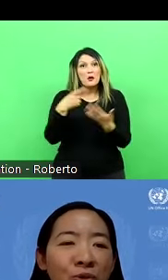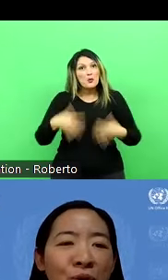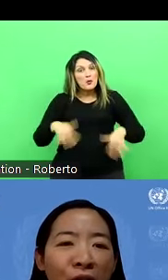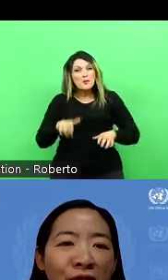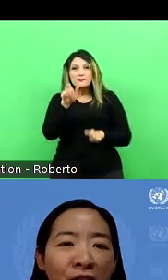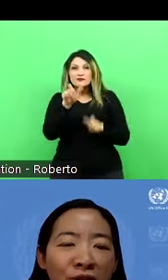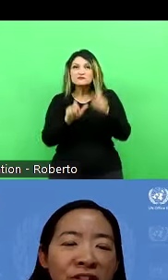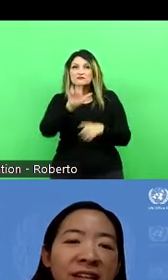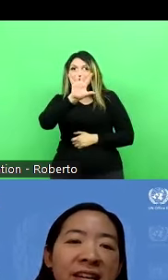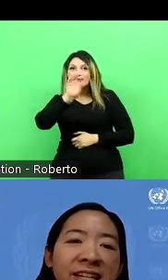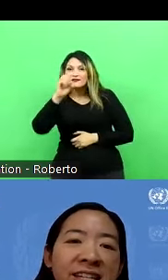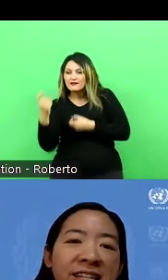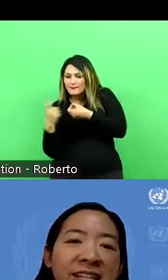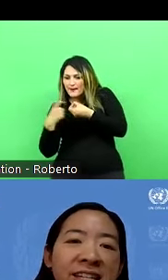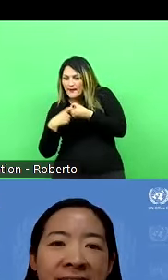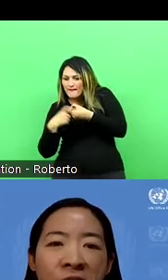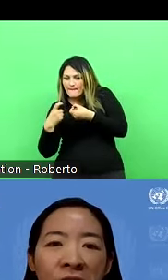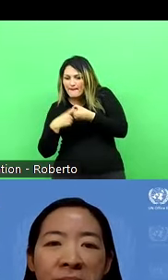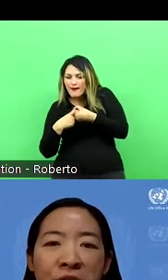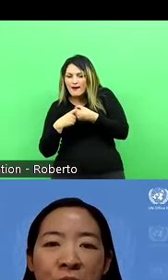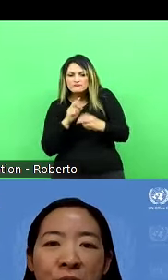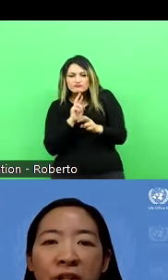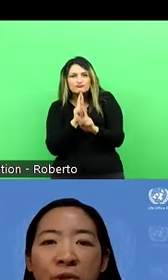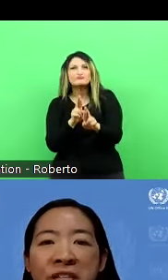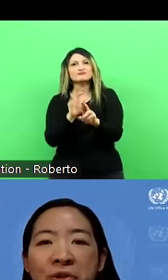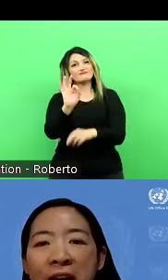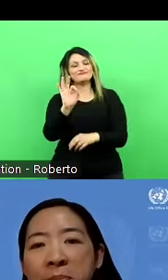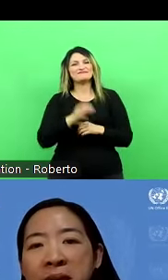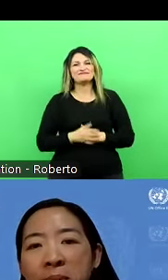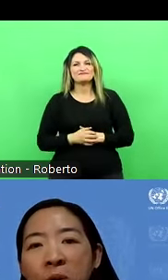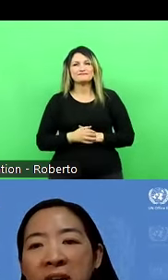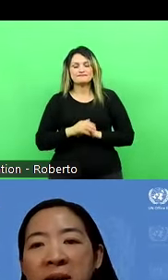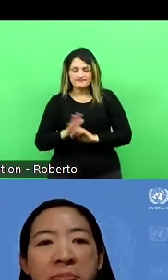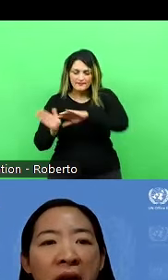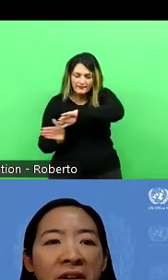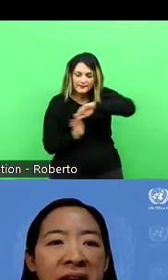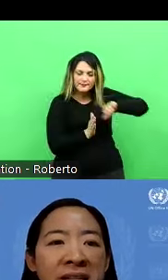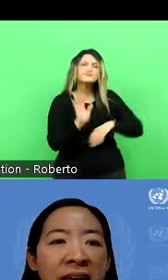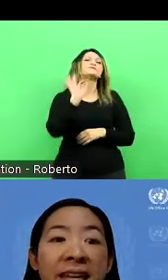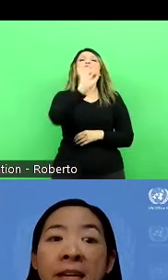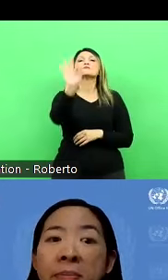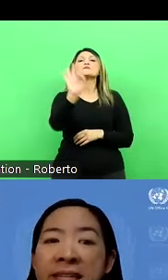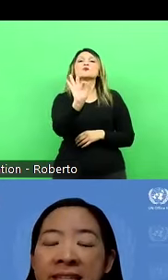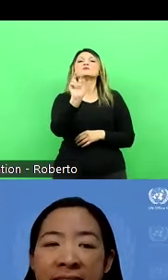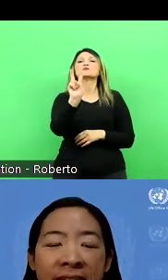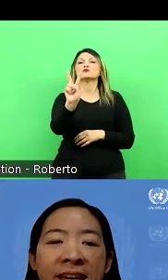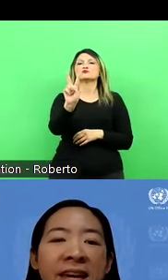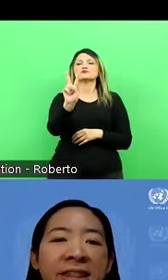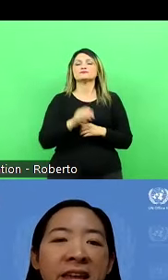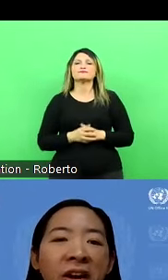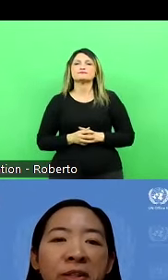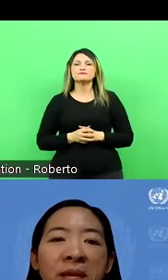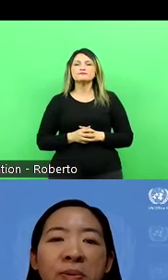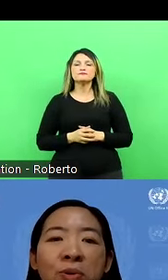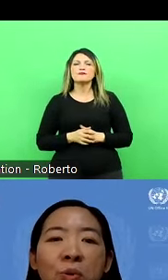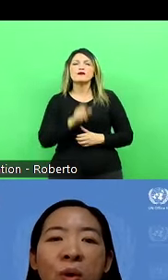again, true or false? Disability is a term used to describe people with impairments and inability.